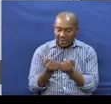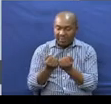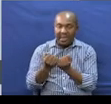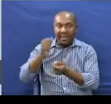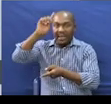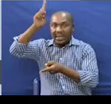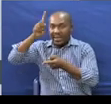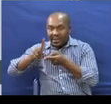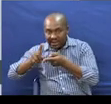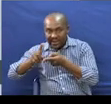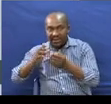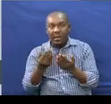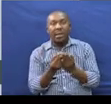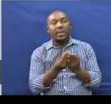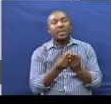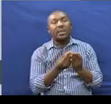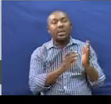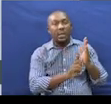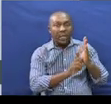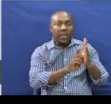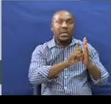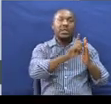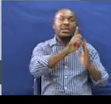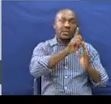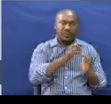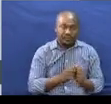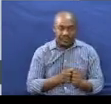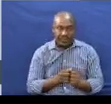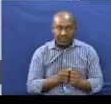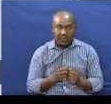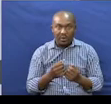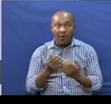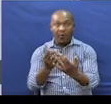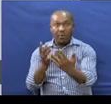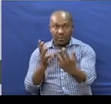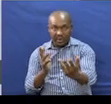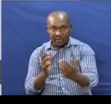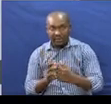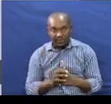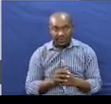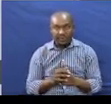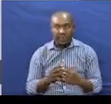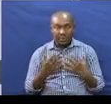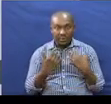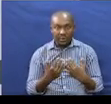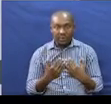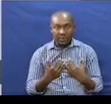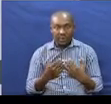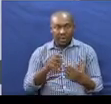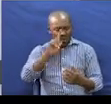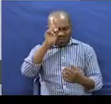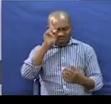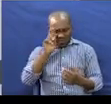these migrations cause increase or decrease? We have sub-categories here. When people